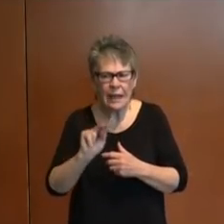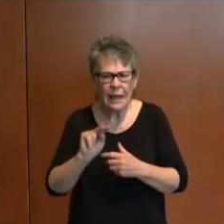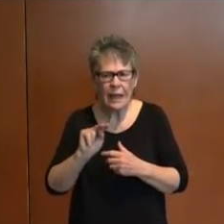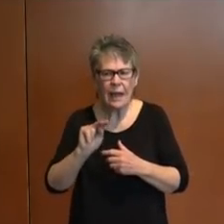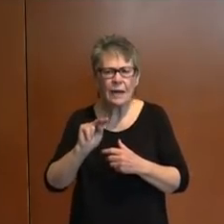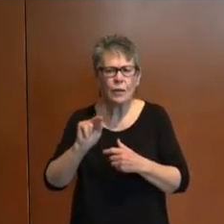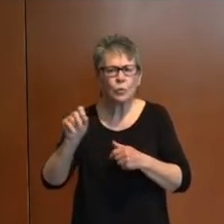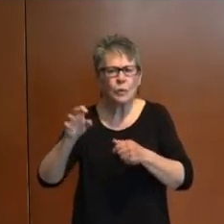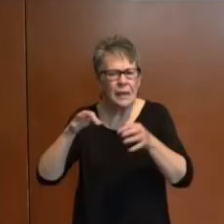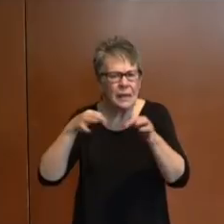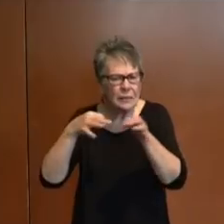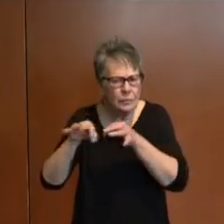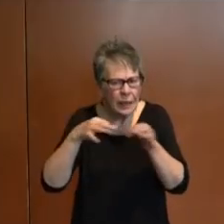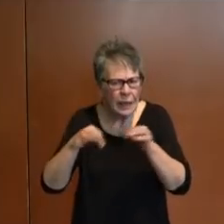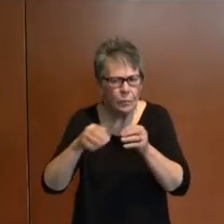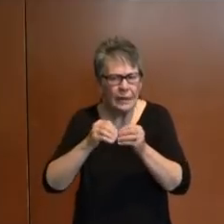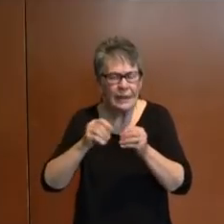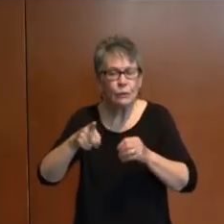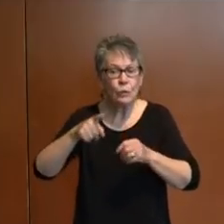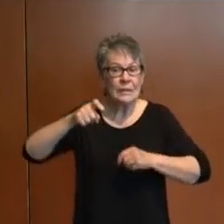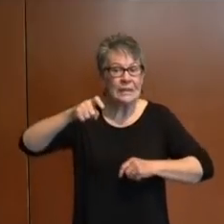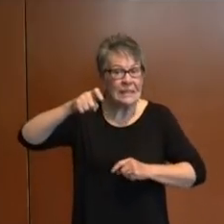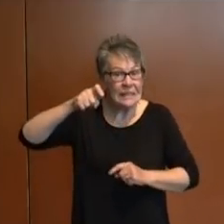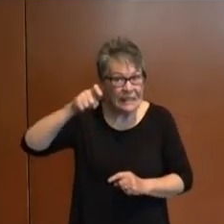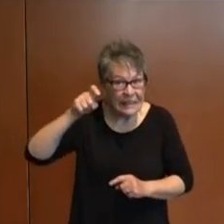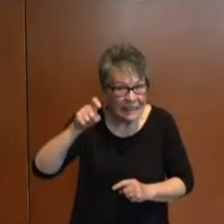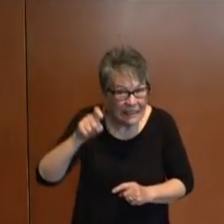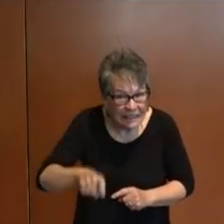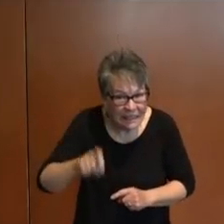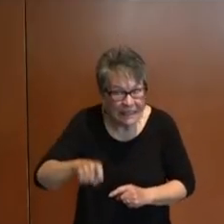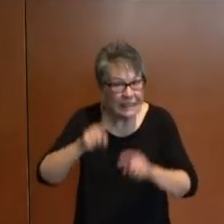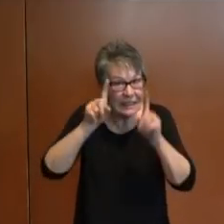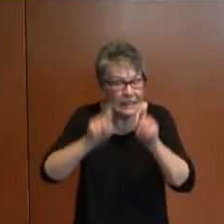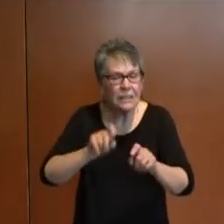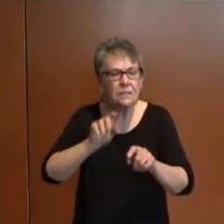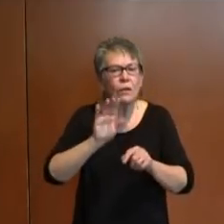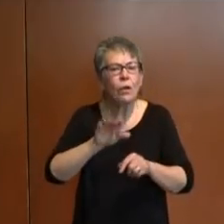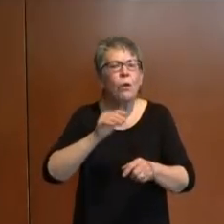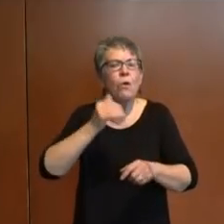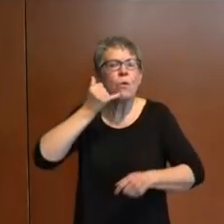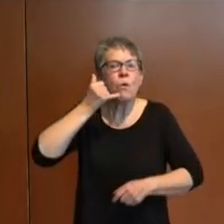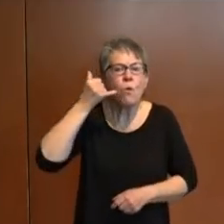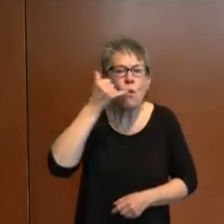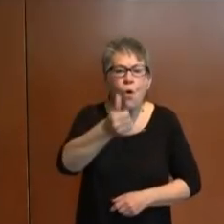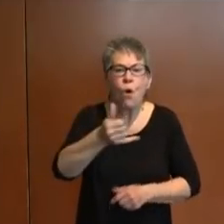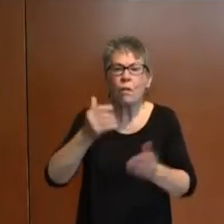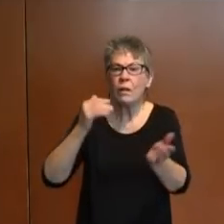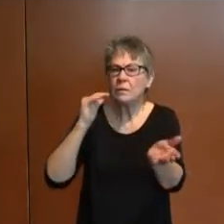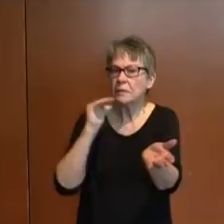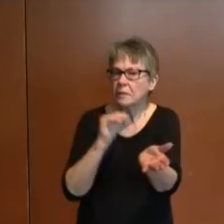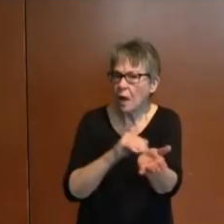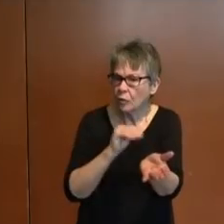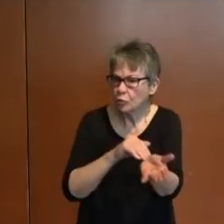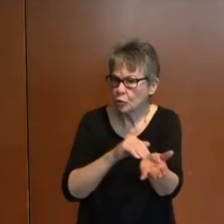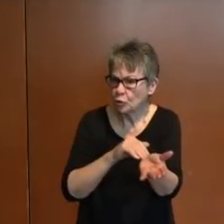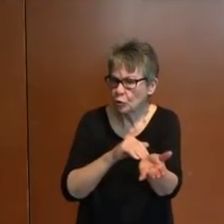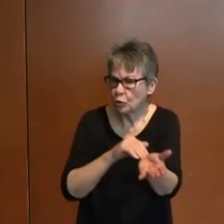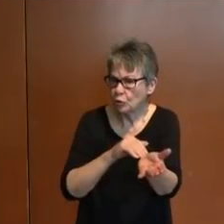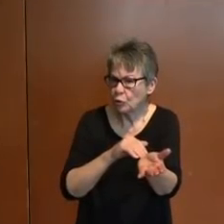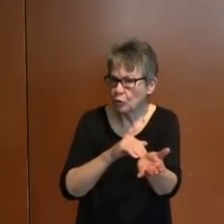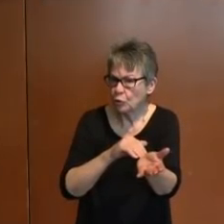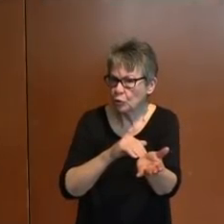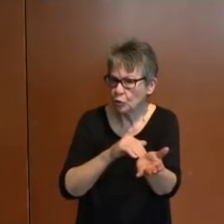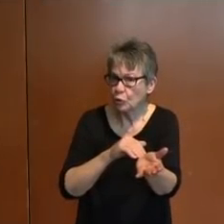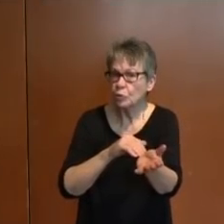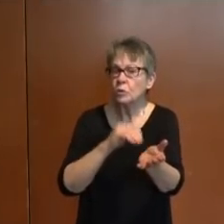And if they need a test because they're symptomatic, they should get it, no matter where we are. Yeah, agree with that comment.